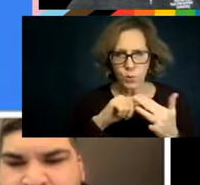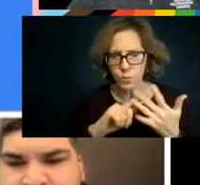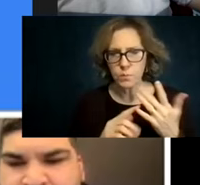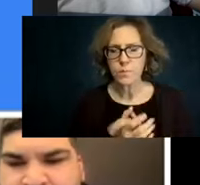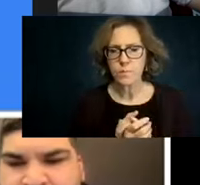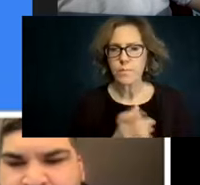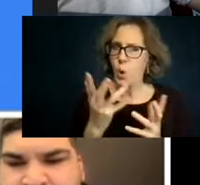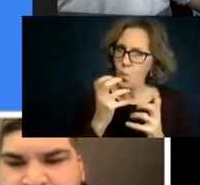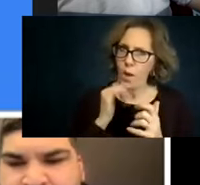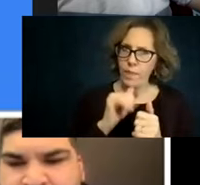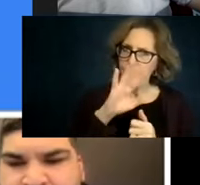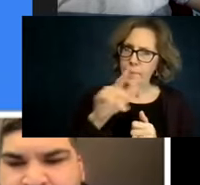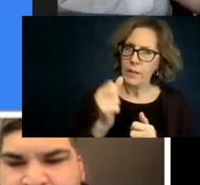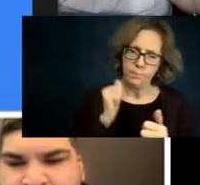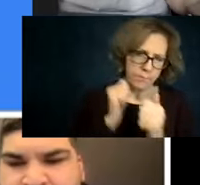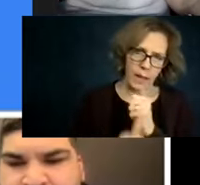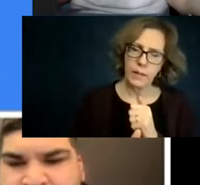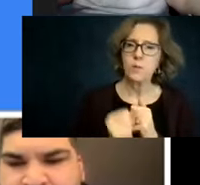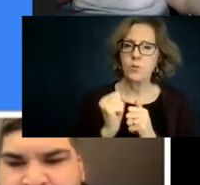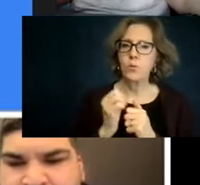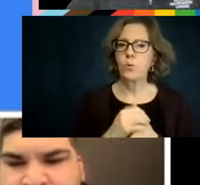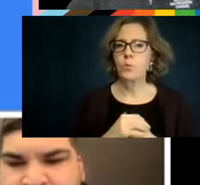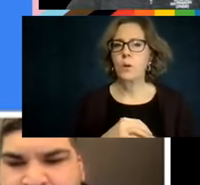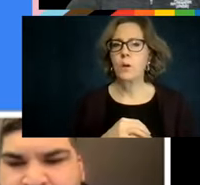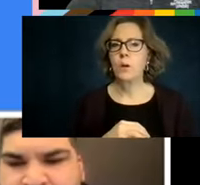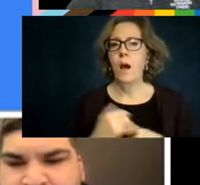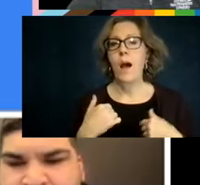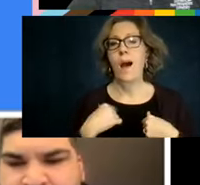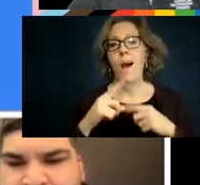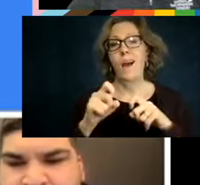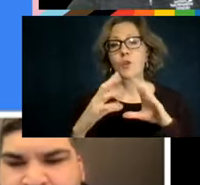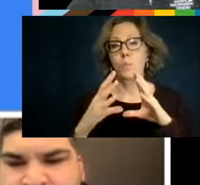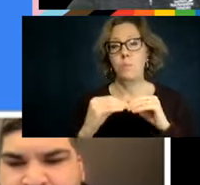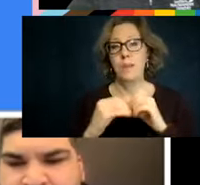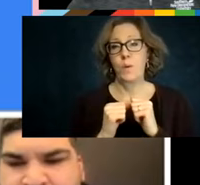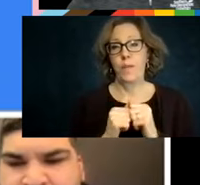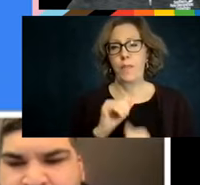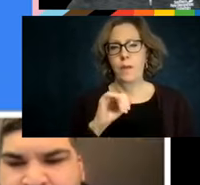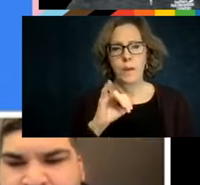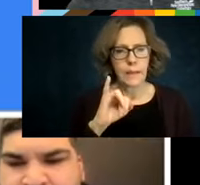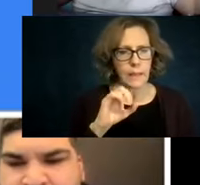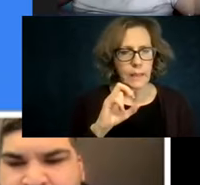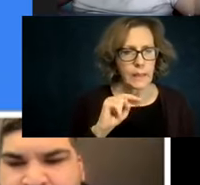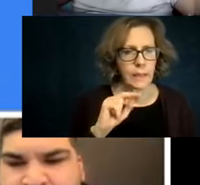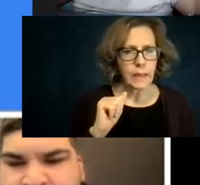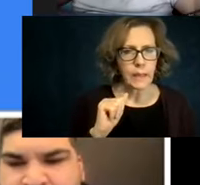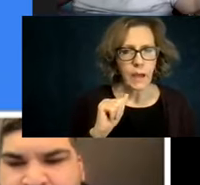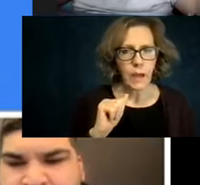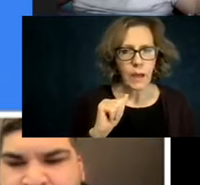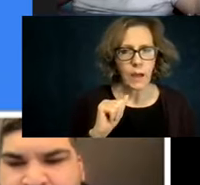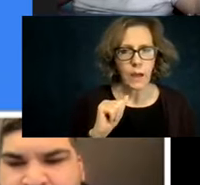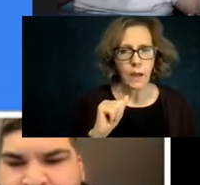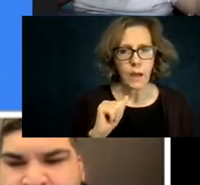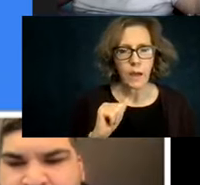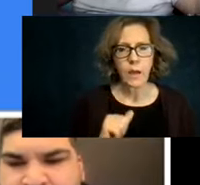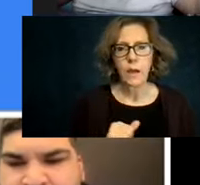want this bill to pass. I had to meet with Anna Krager. She is part of the MDDP,